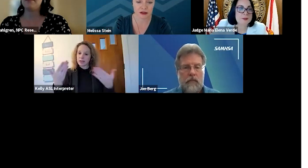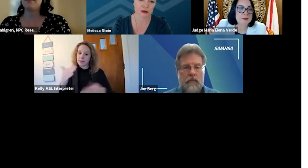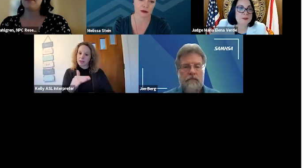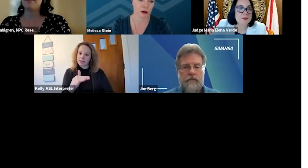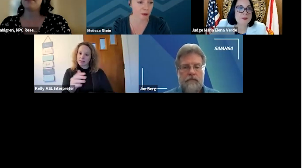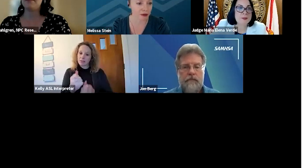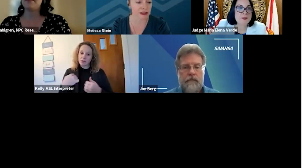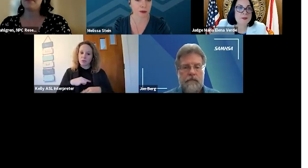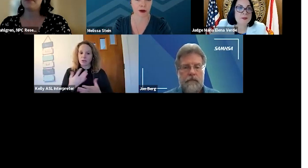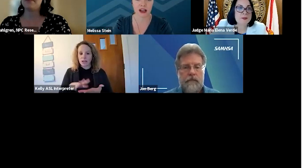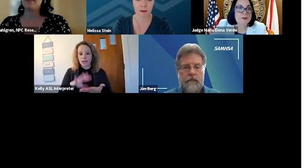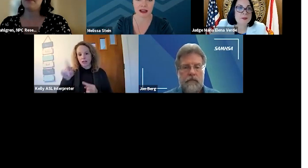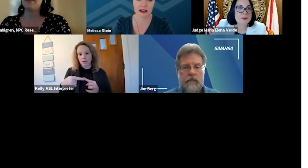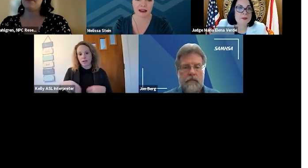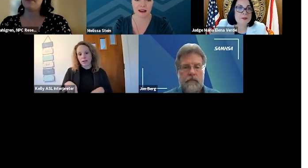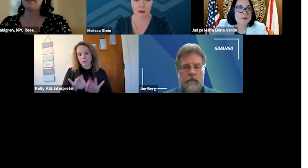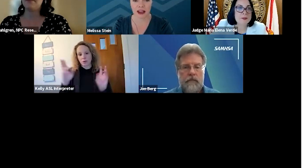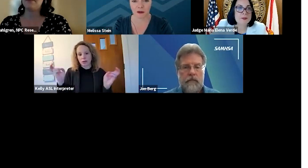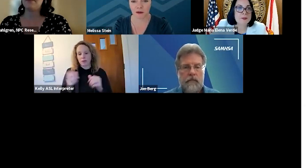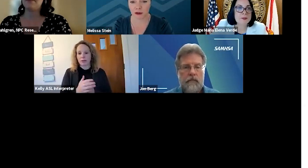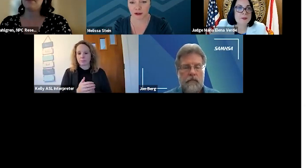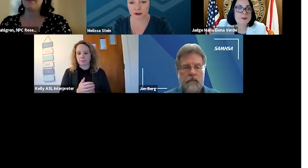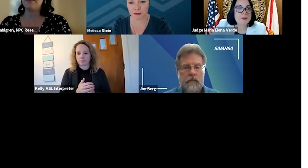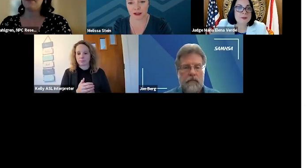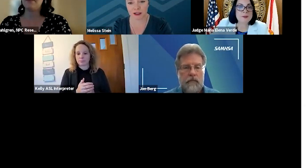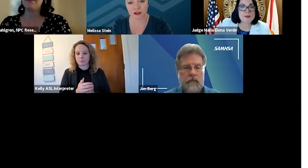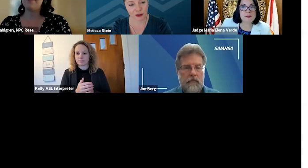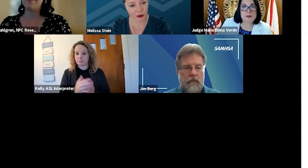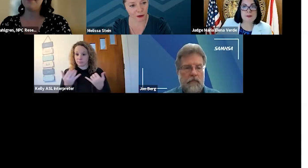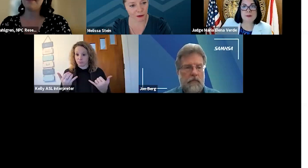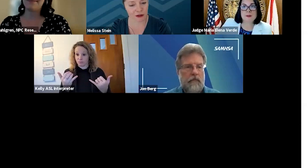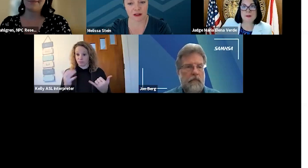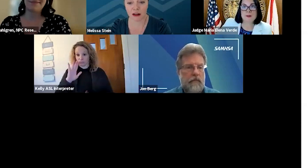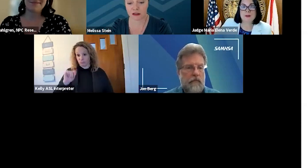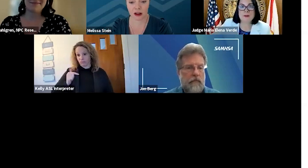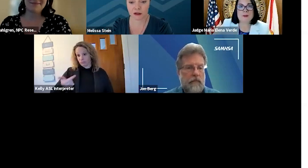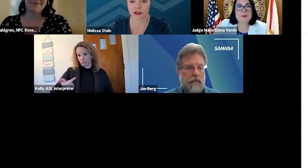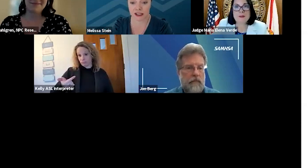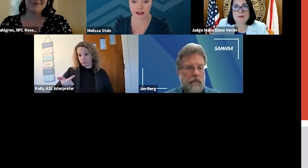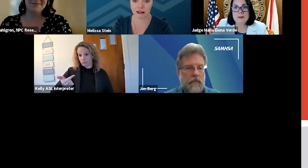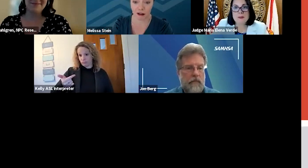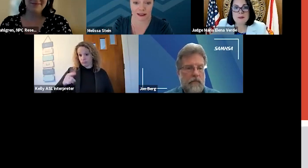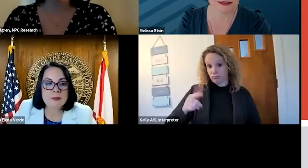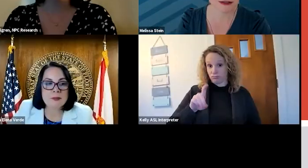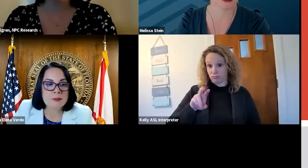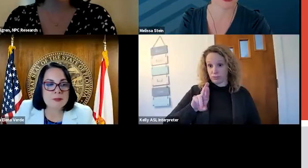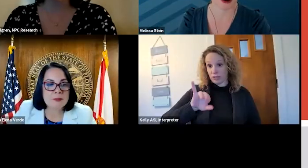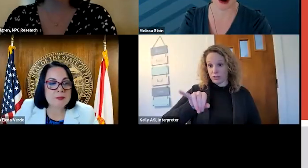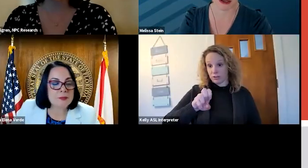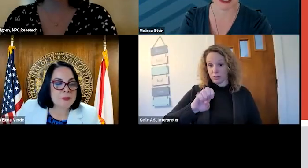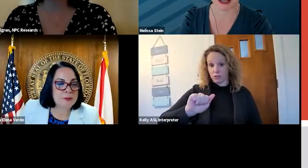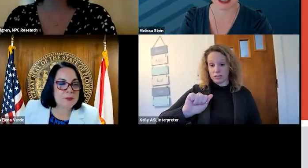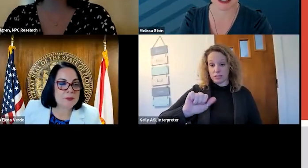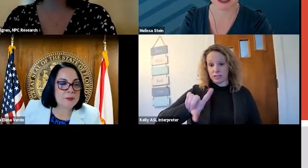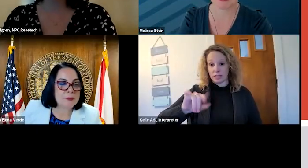us to learn about this important topic. Without further ado, I'm going to turn it over to Dr. Jessica Dahlgren to start